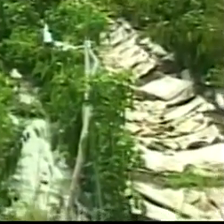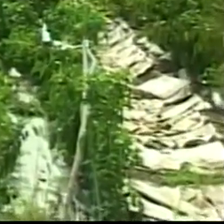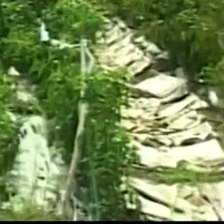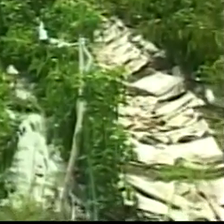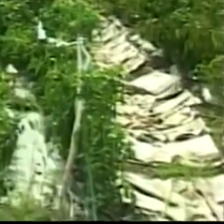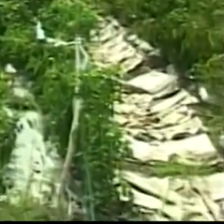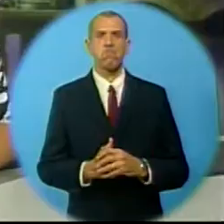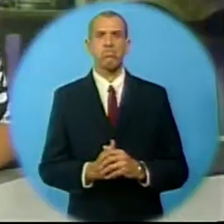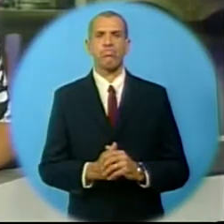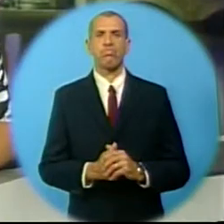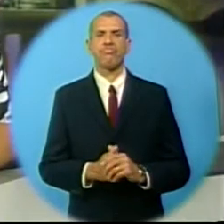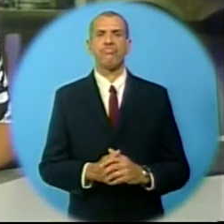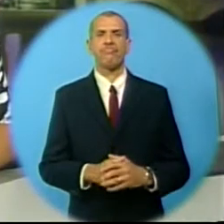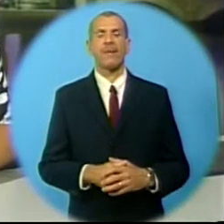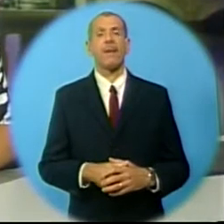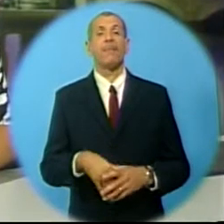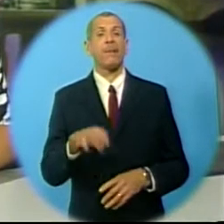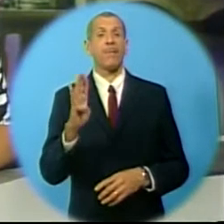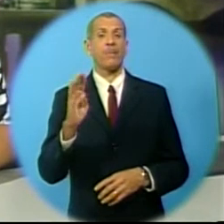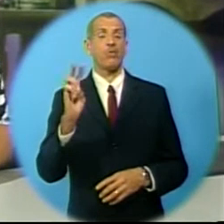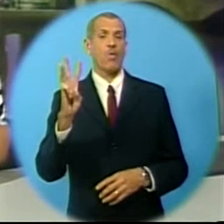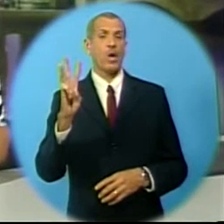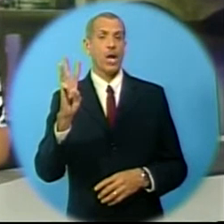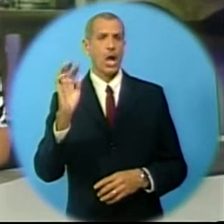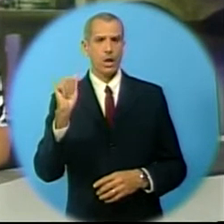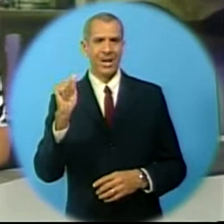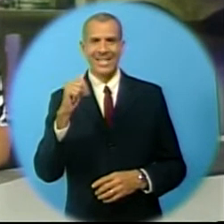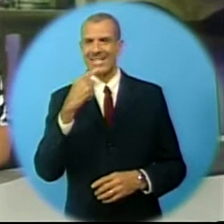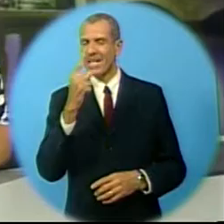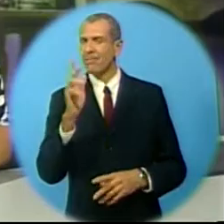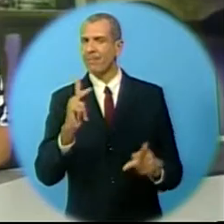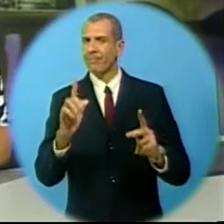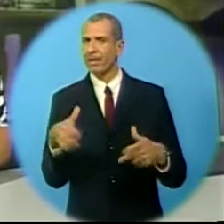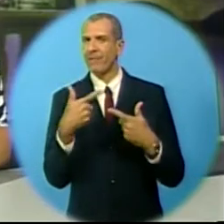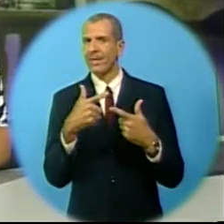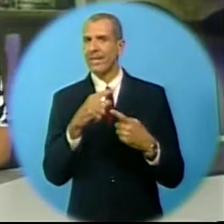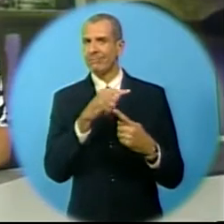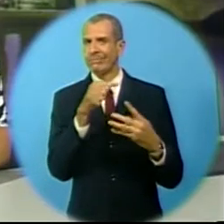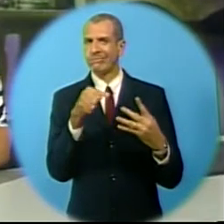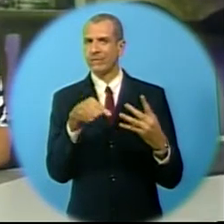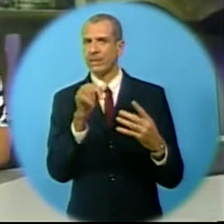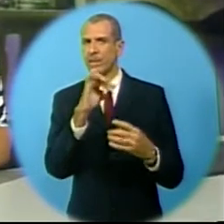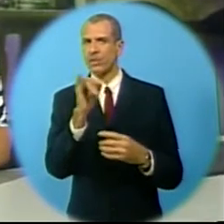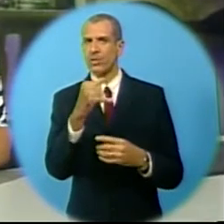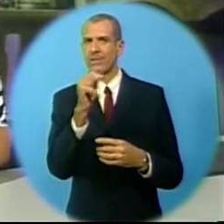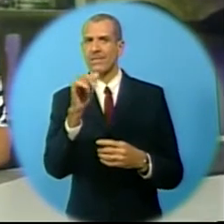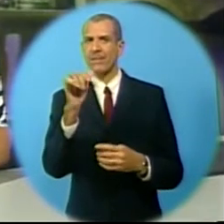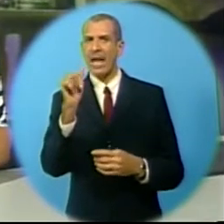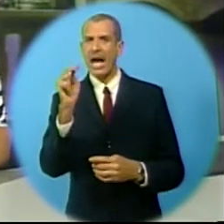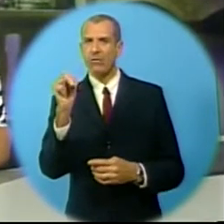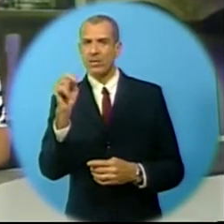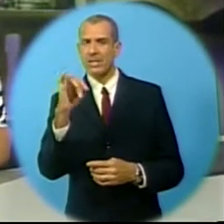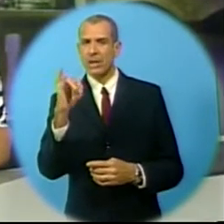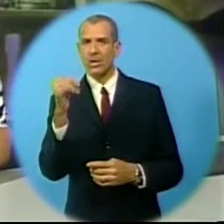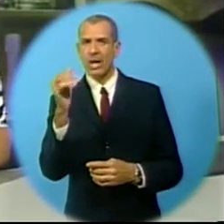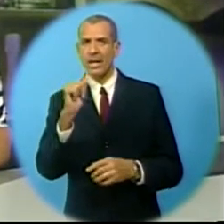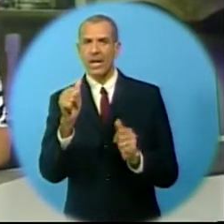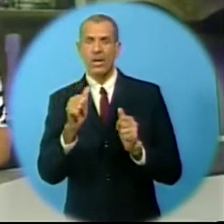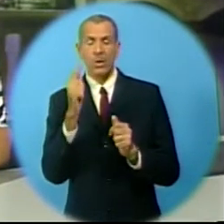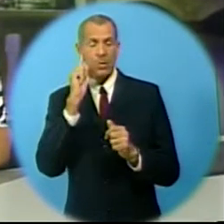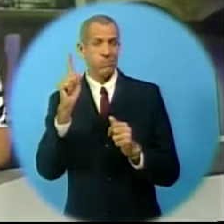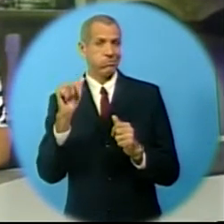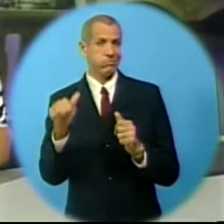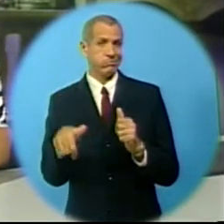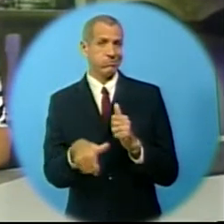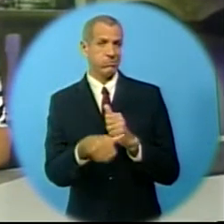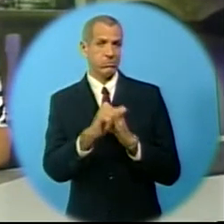CBC News. Well, the Barbados Water Authority says residents in several St. Joseph, St. Andrew and St. John districts will be affected